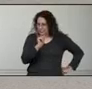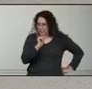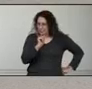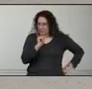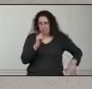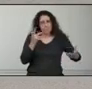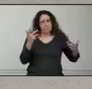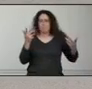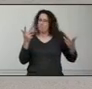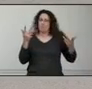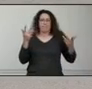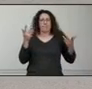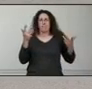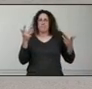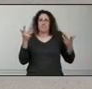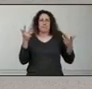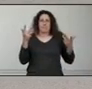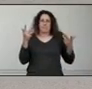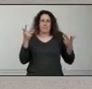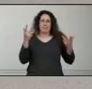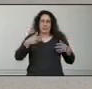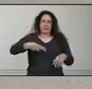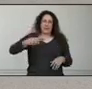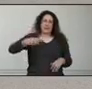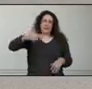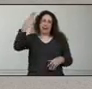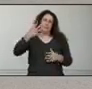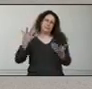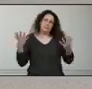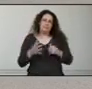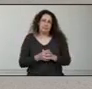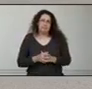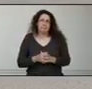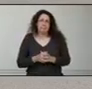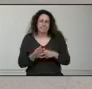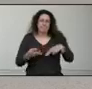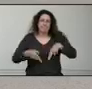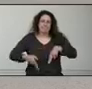I could just characterize it as a significant increase. Yeah.